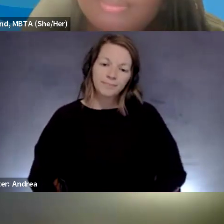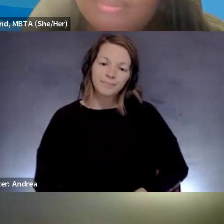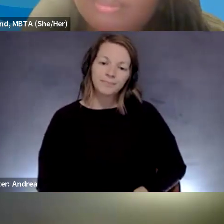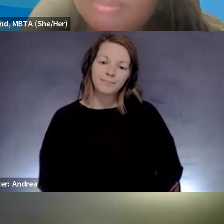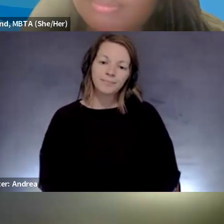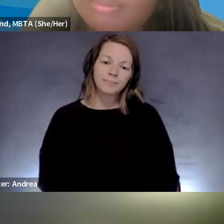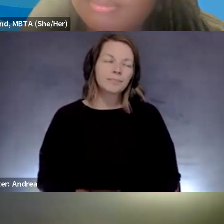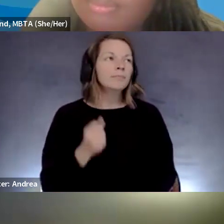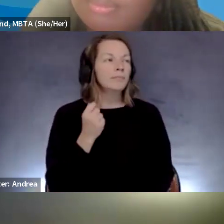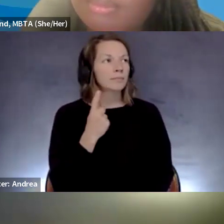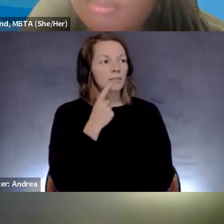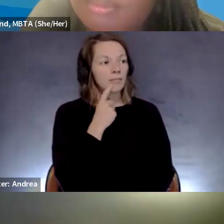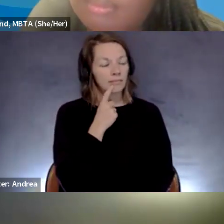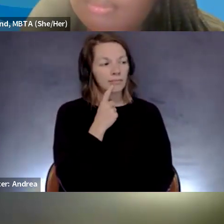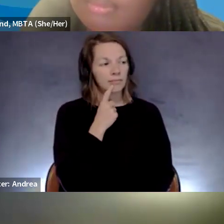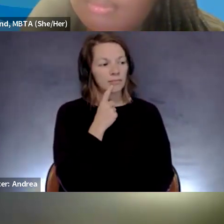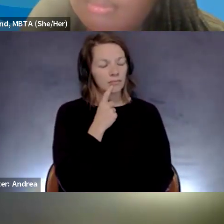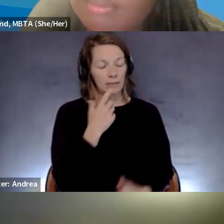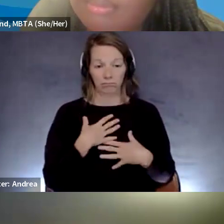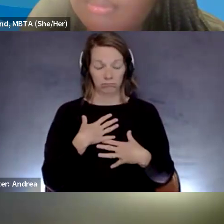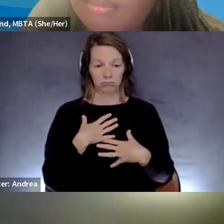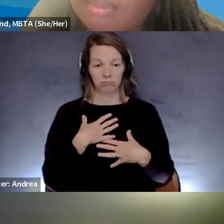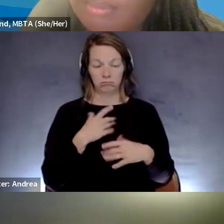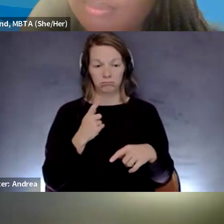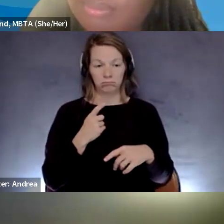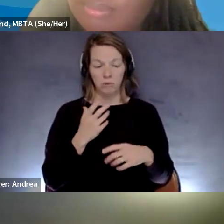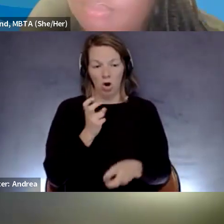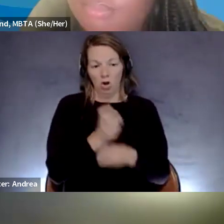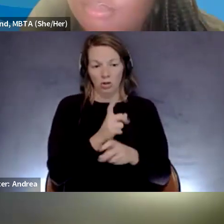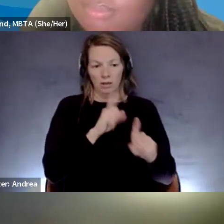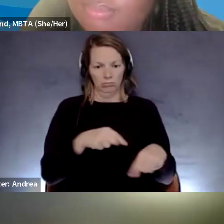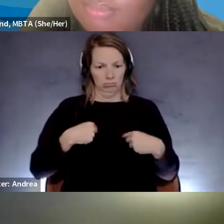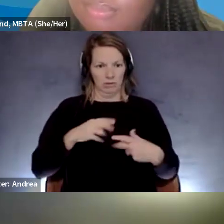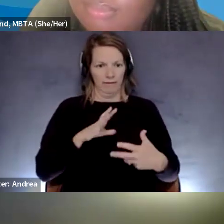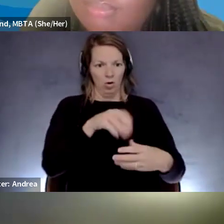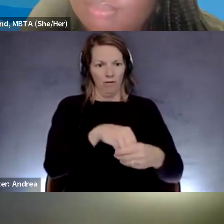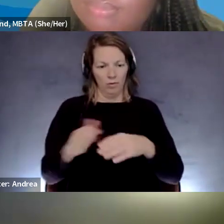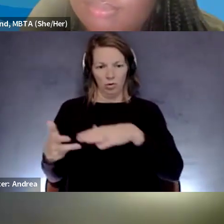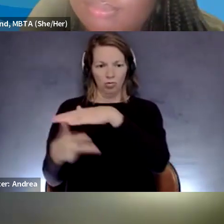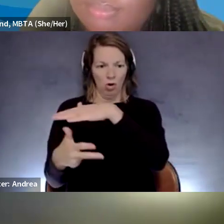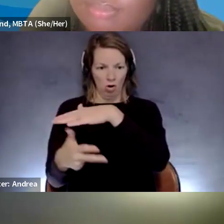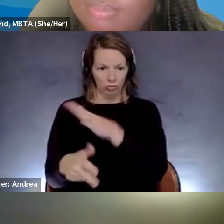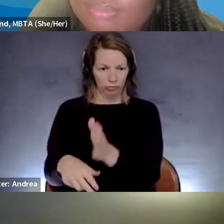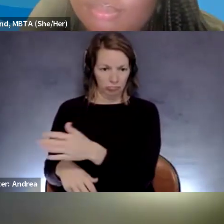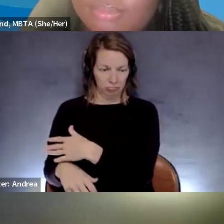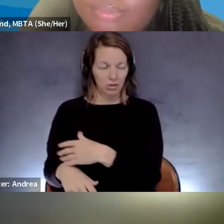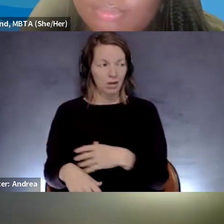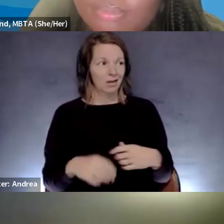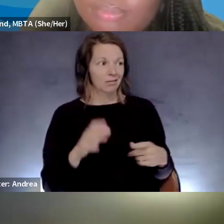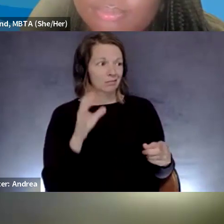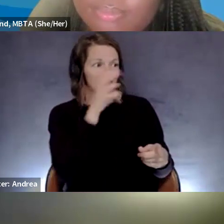Well, let me just say, it's very hard for us to answer that. That's not, we're not involved in the garage project. And I'm guessing